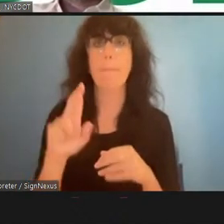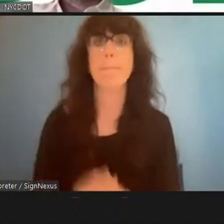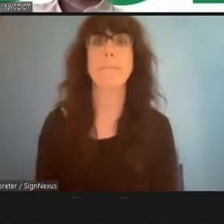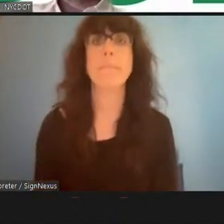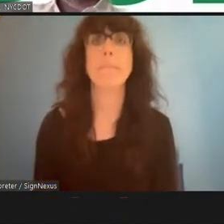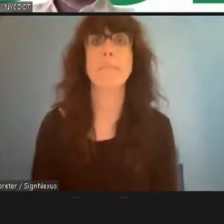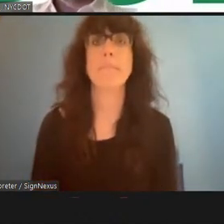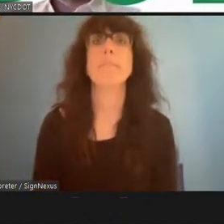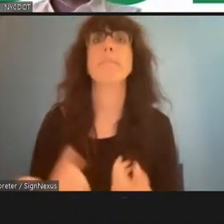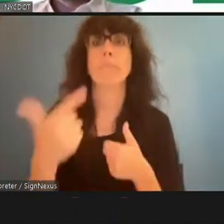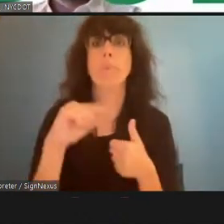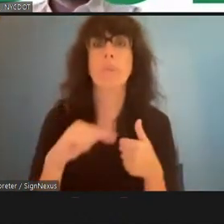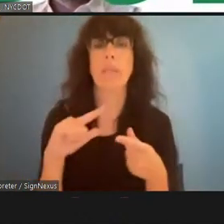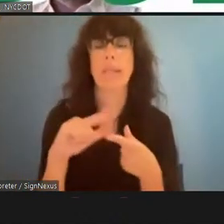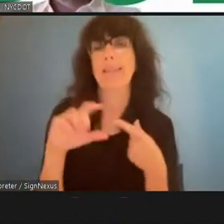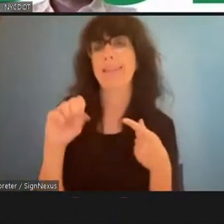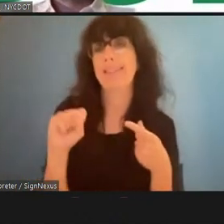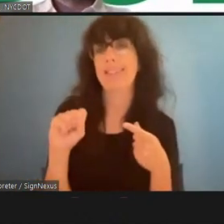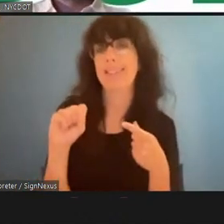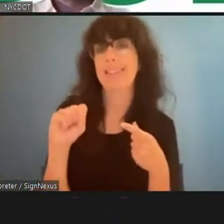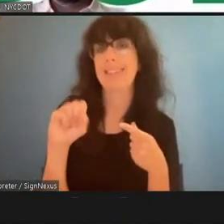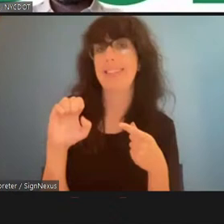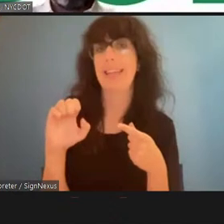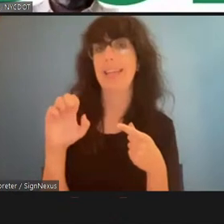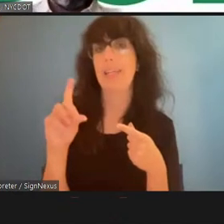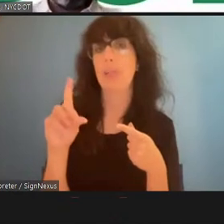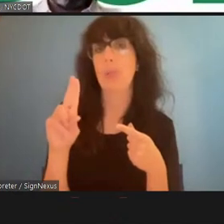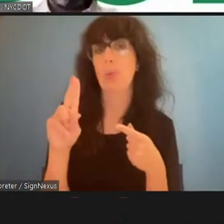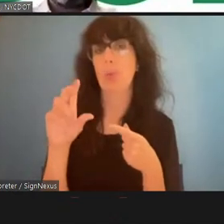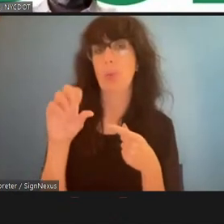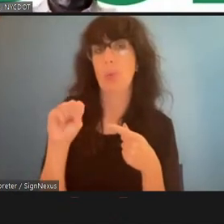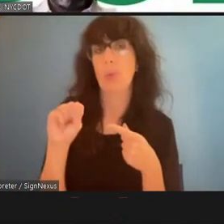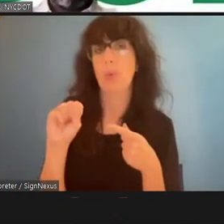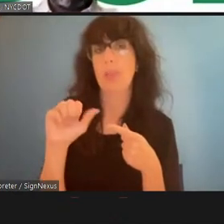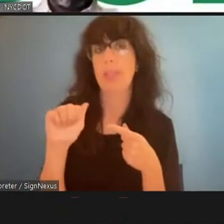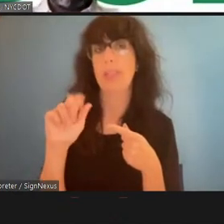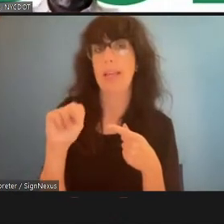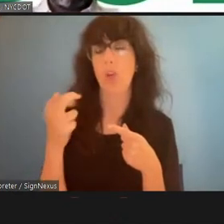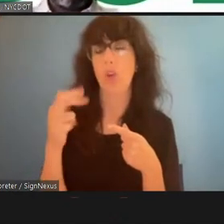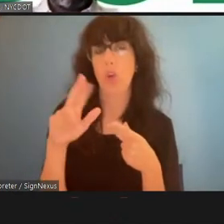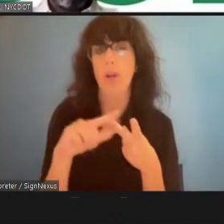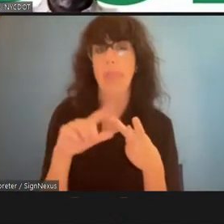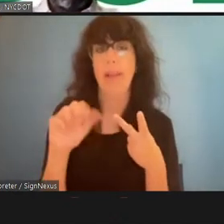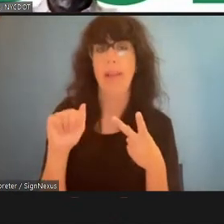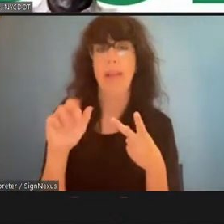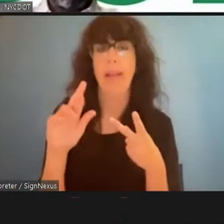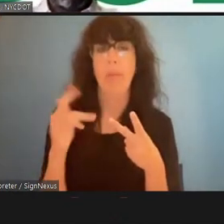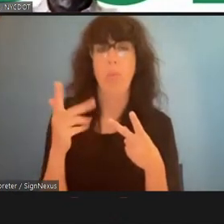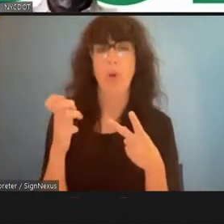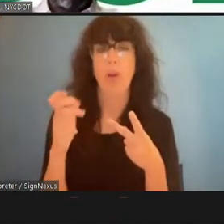our next speaker is seidu singier followed by ibrahim sedrak